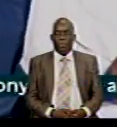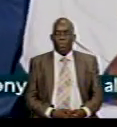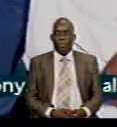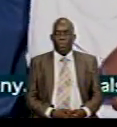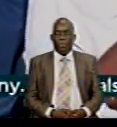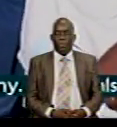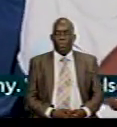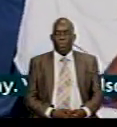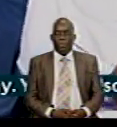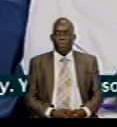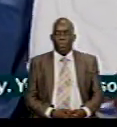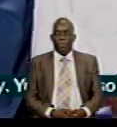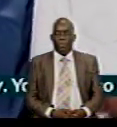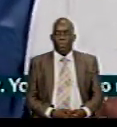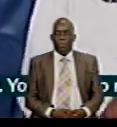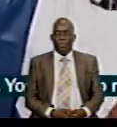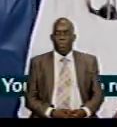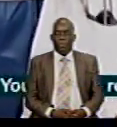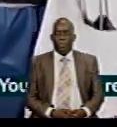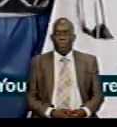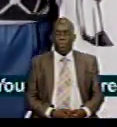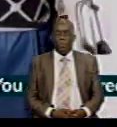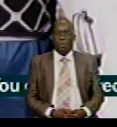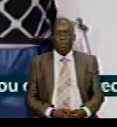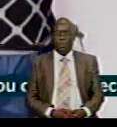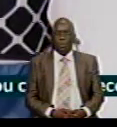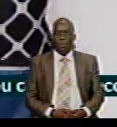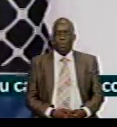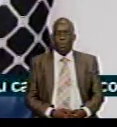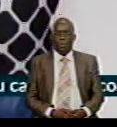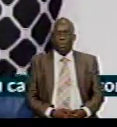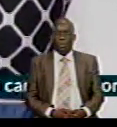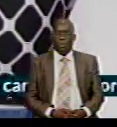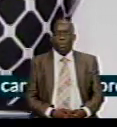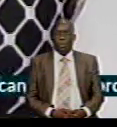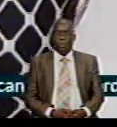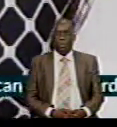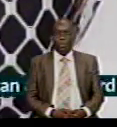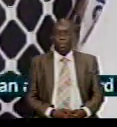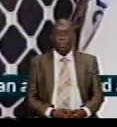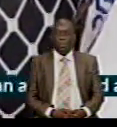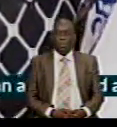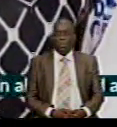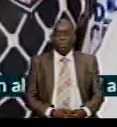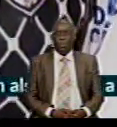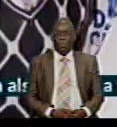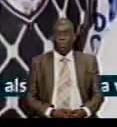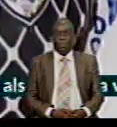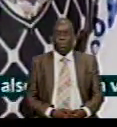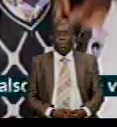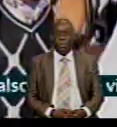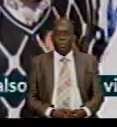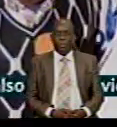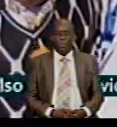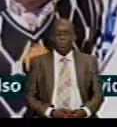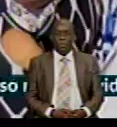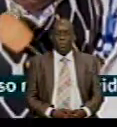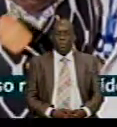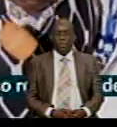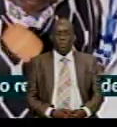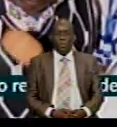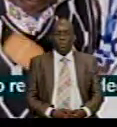it down a bit to walk. And I know that by God's grace, my healing is